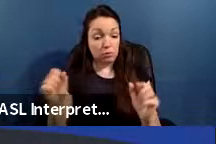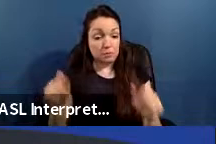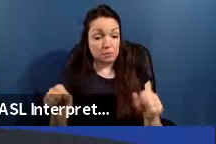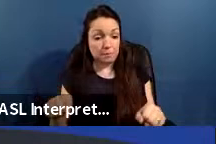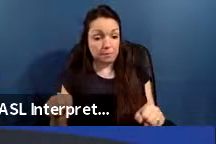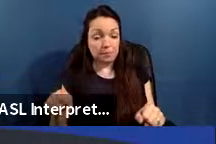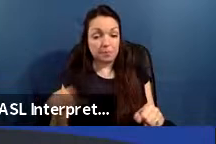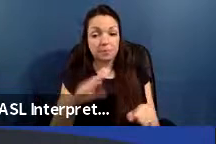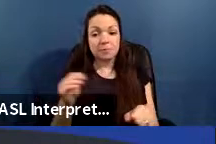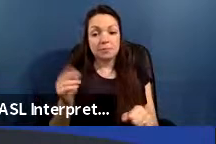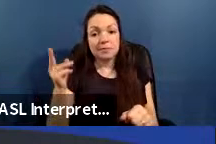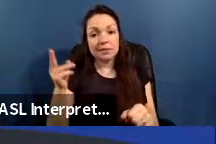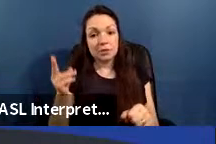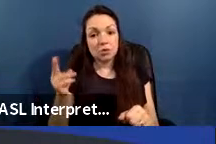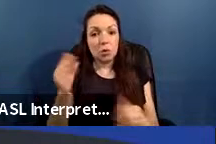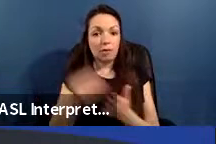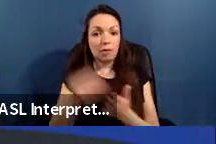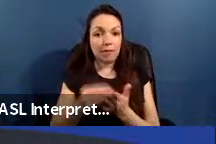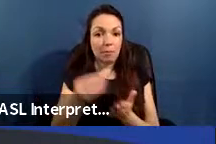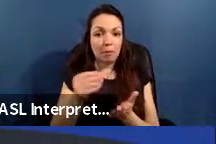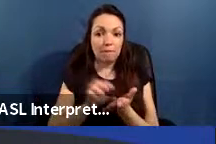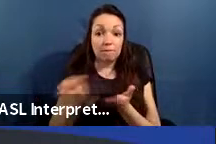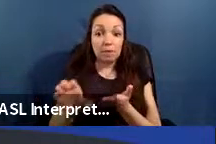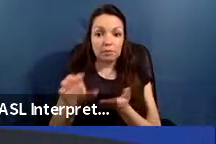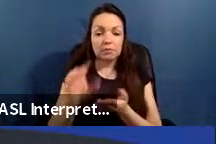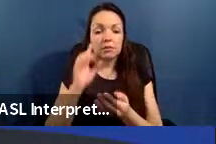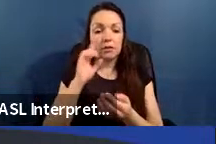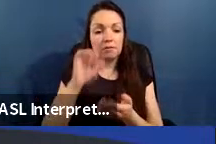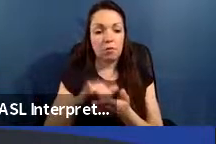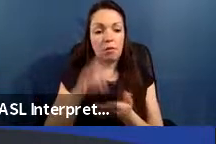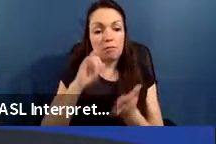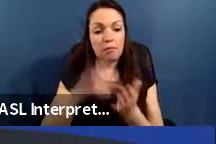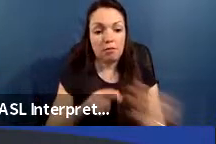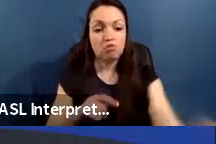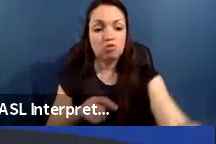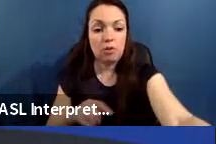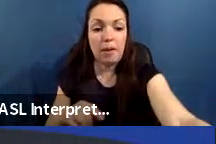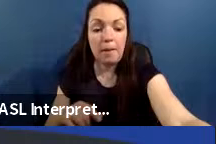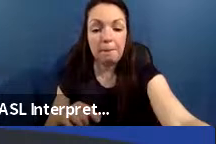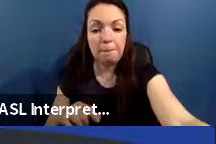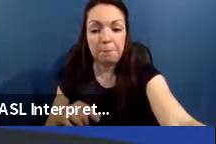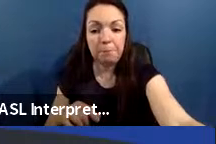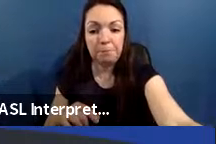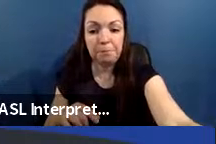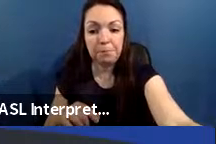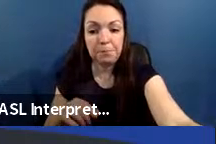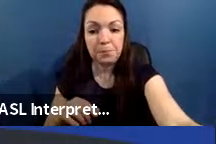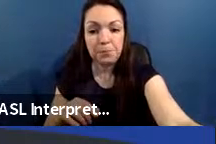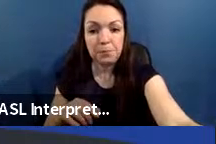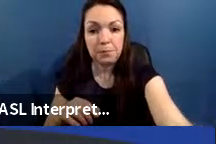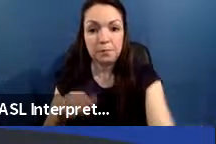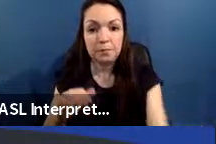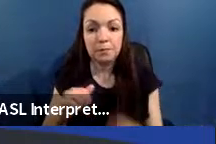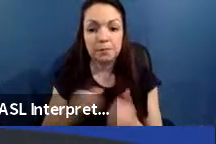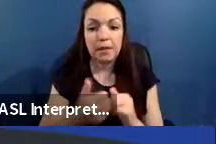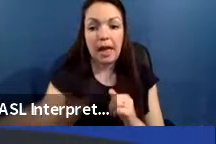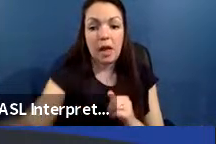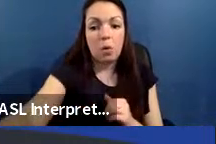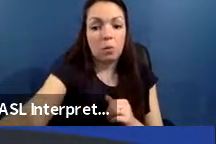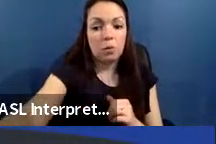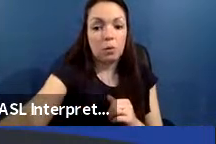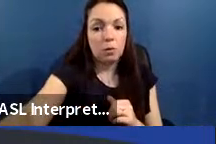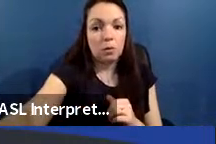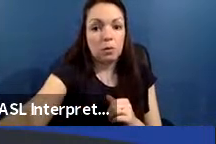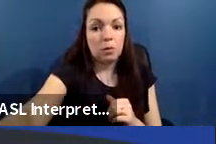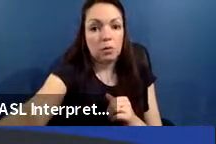And then historical capital funding in reference to that acknowledgement of how has resource